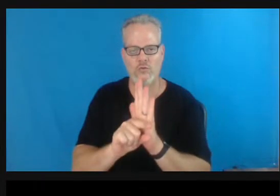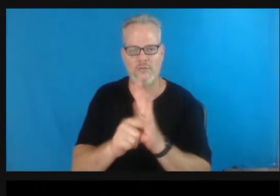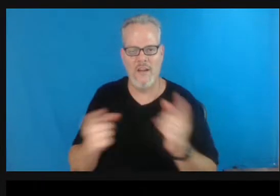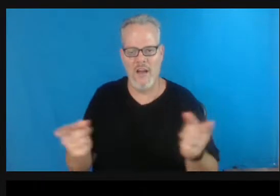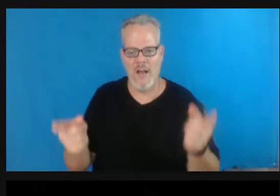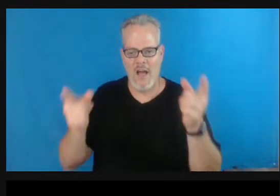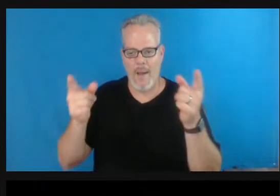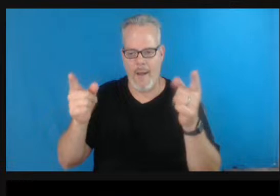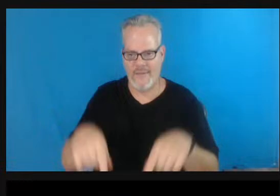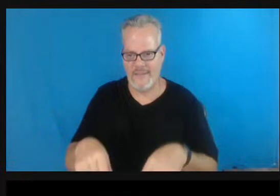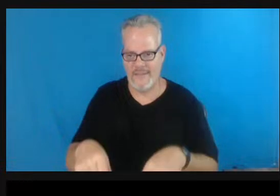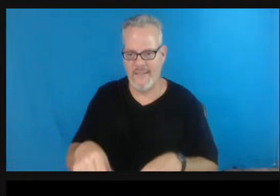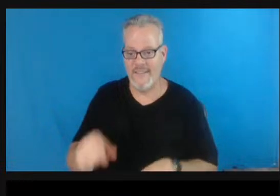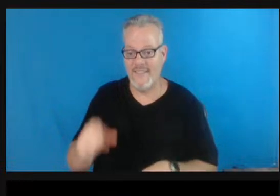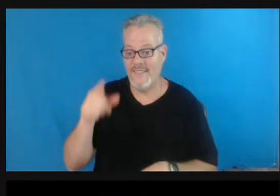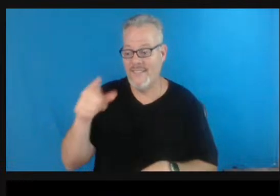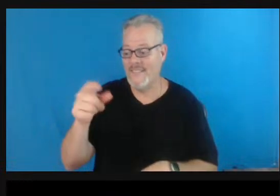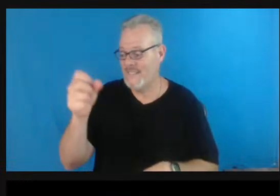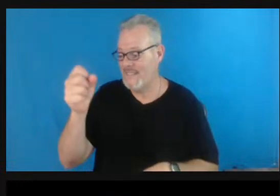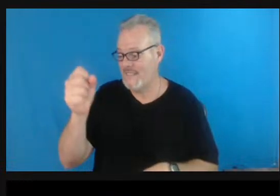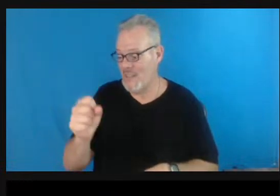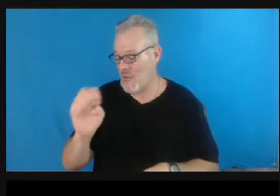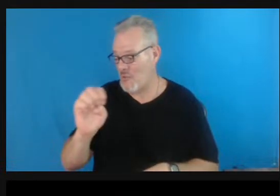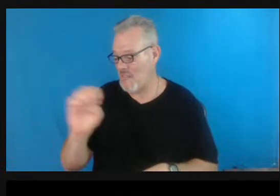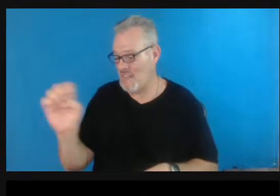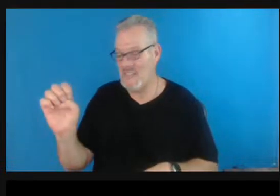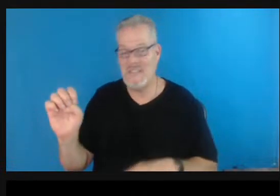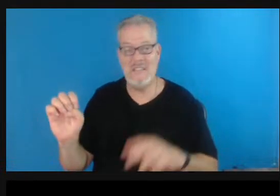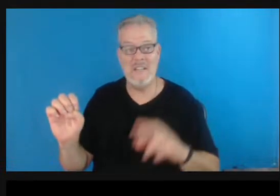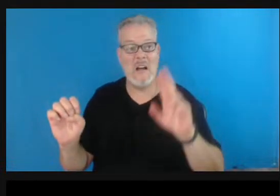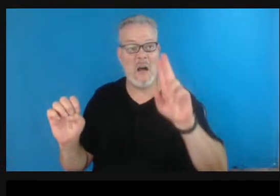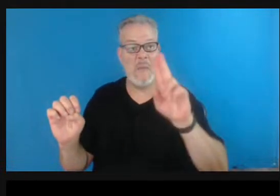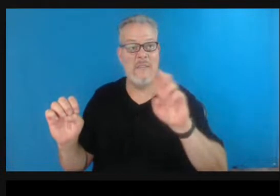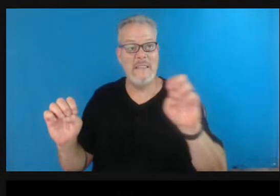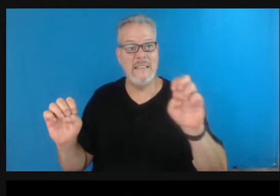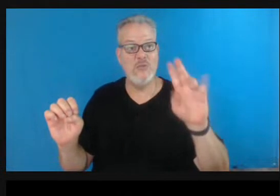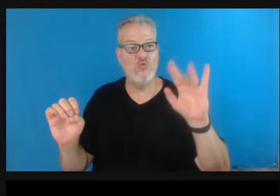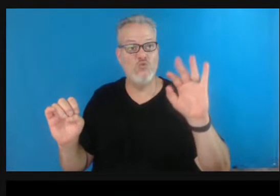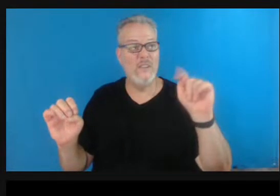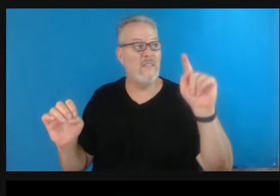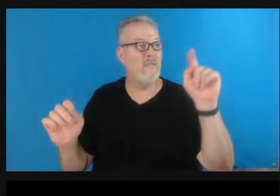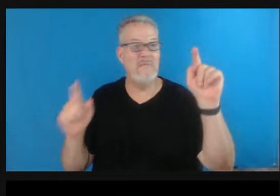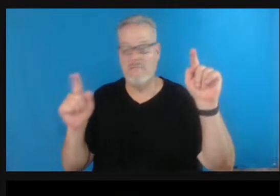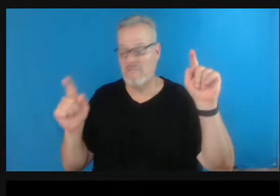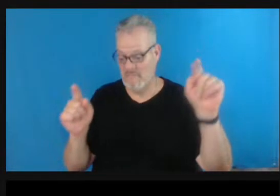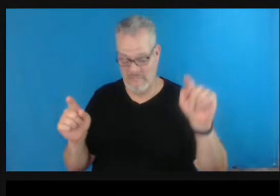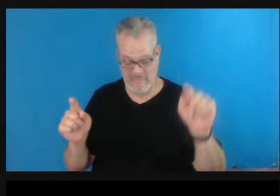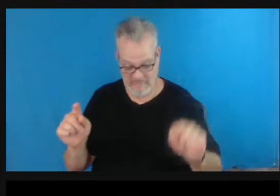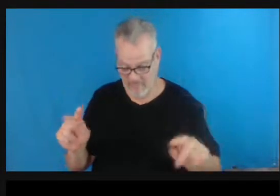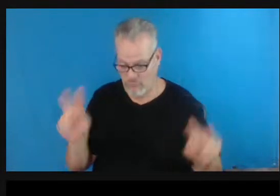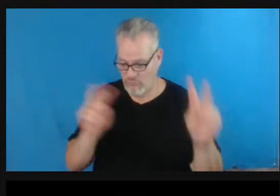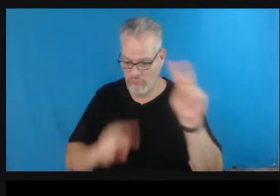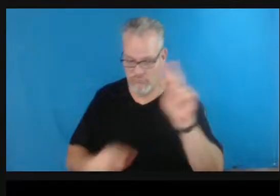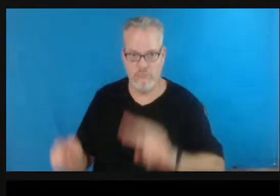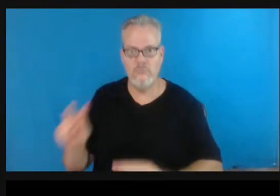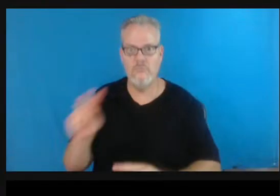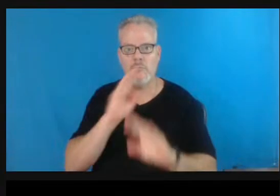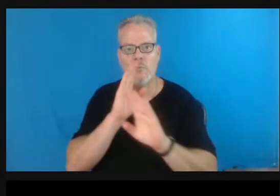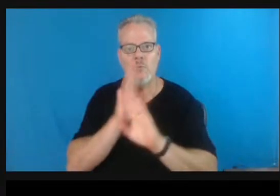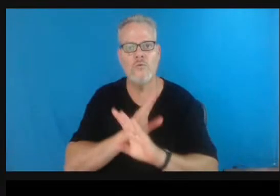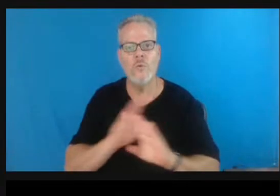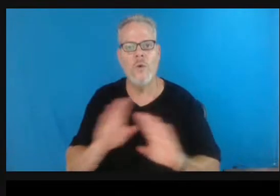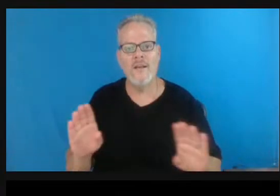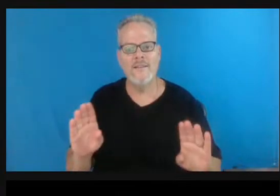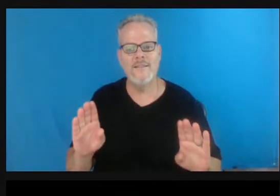east rift connector, the southeast rift, all of it looks pretty quiet, right? And for comparison, for the last month, here's the last